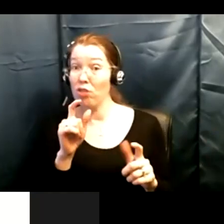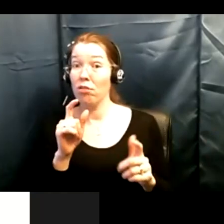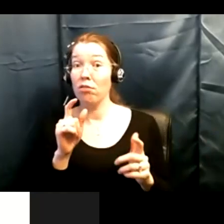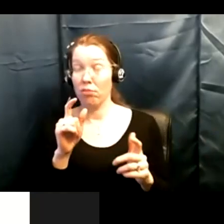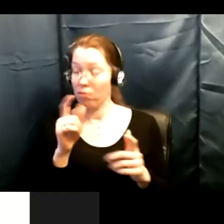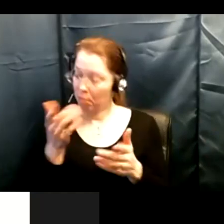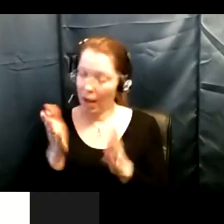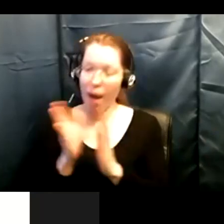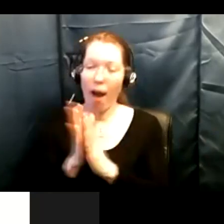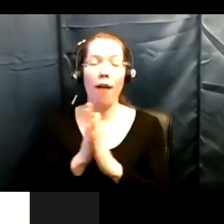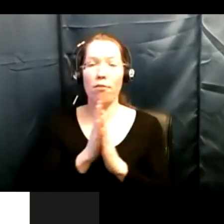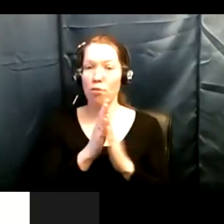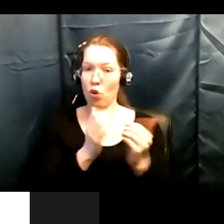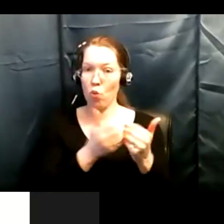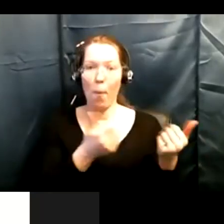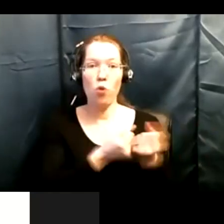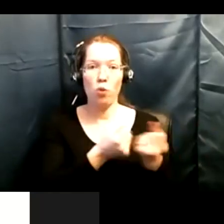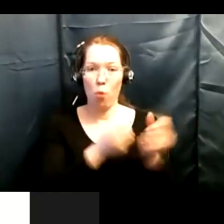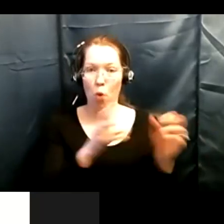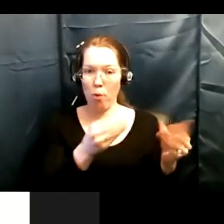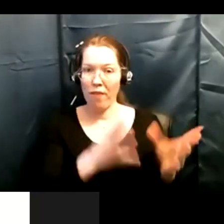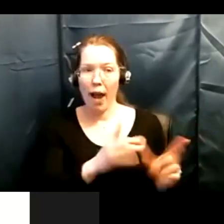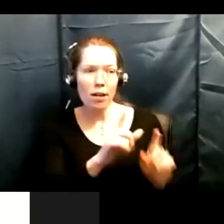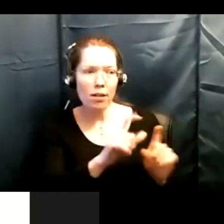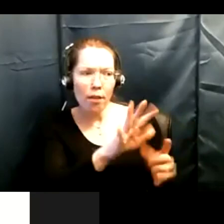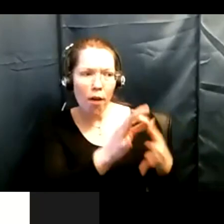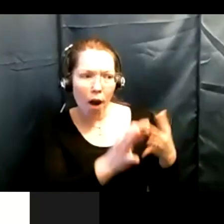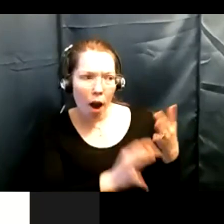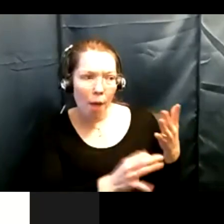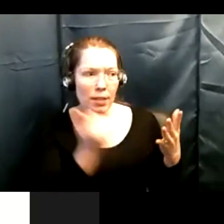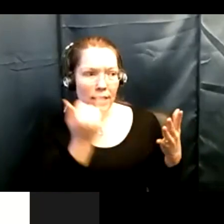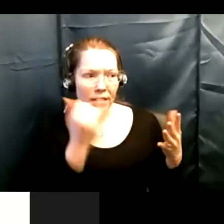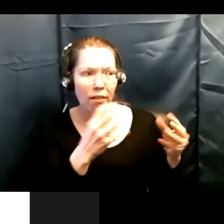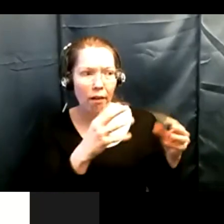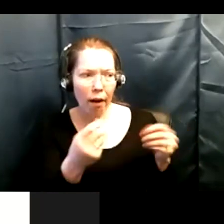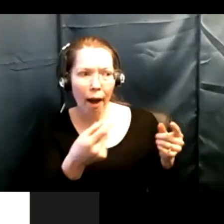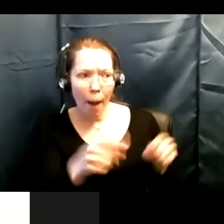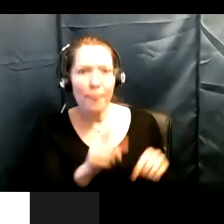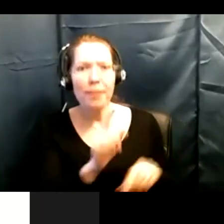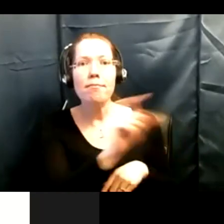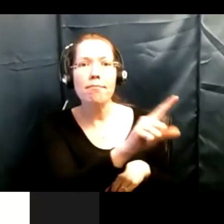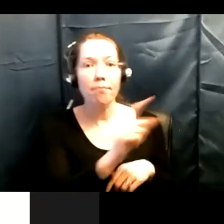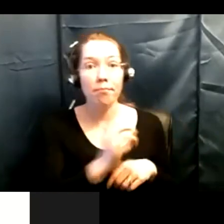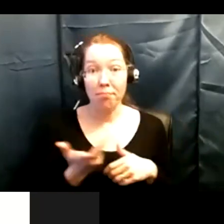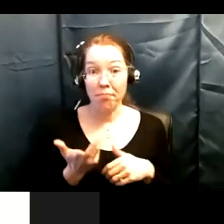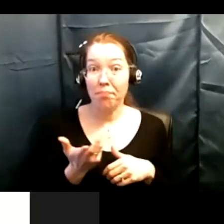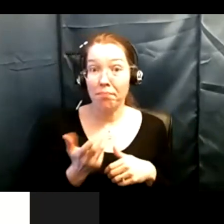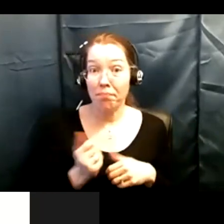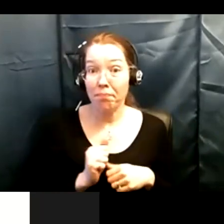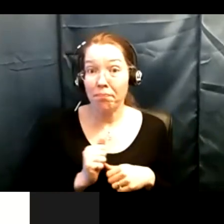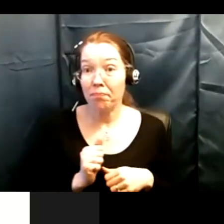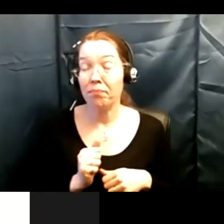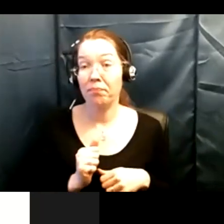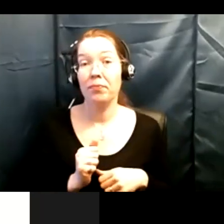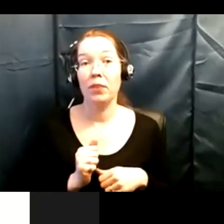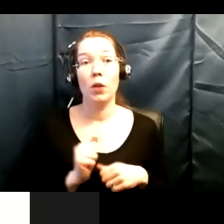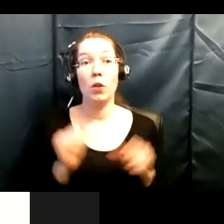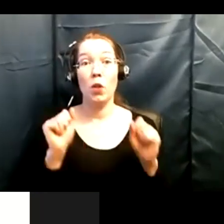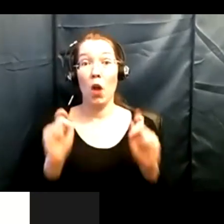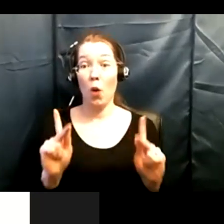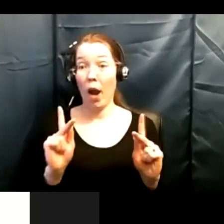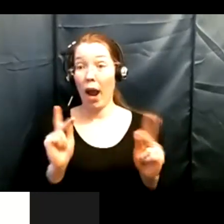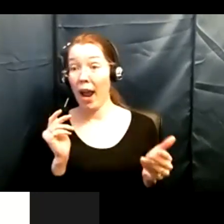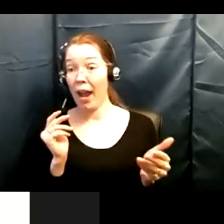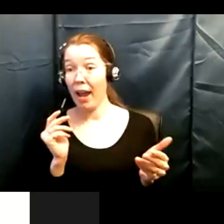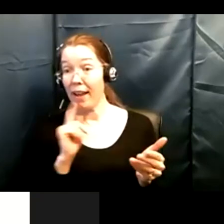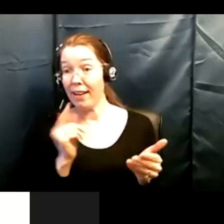remote support provider what their options are for that. All right. Well, it